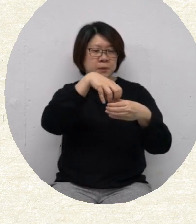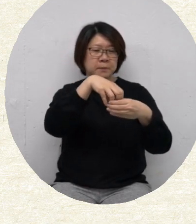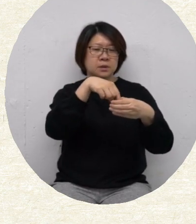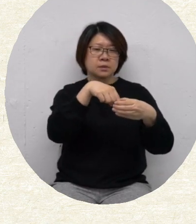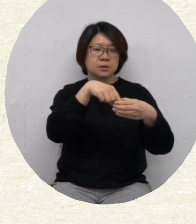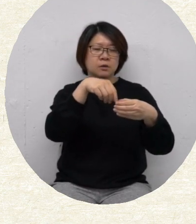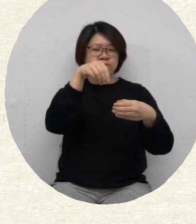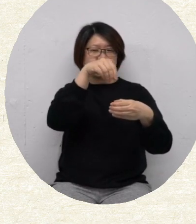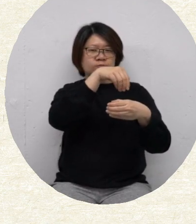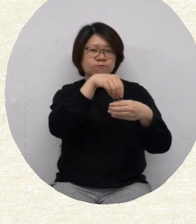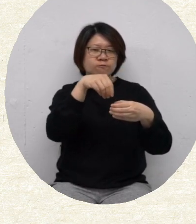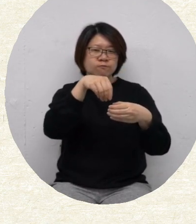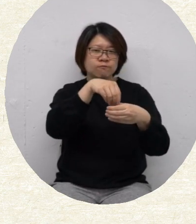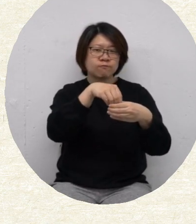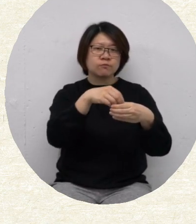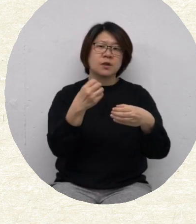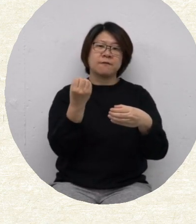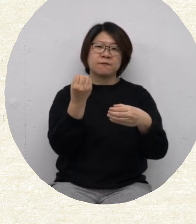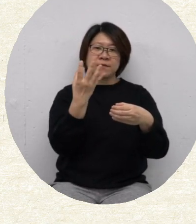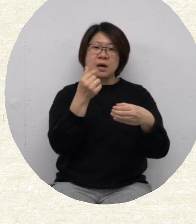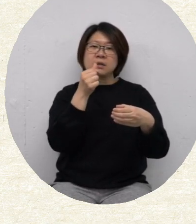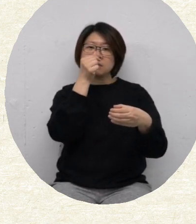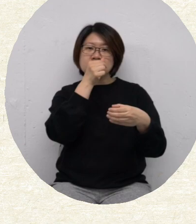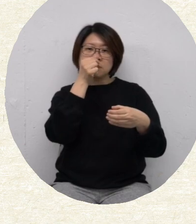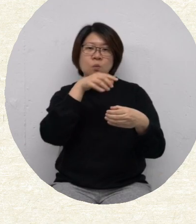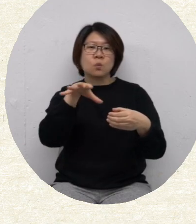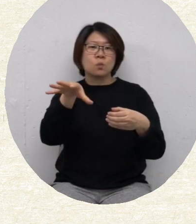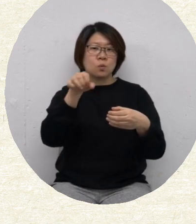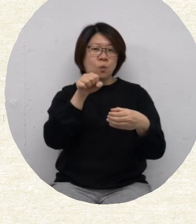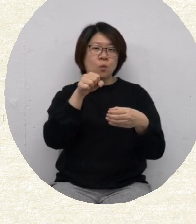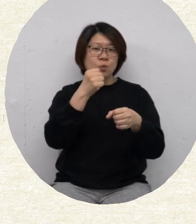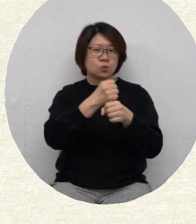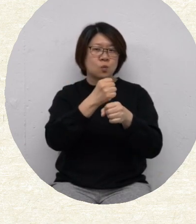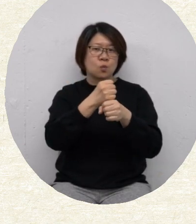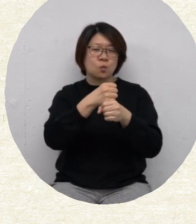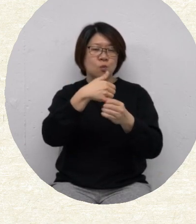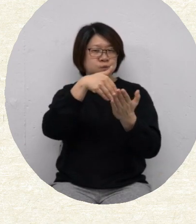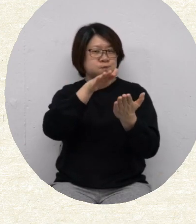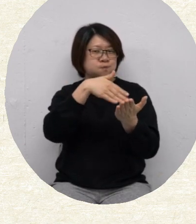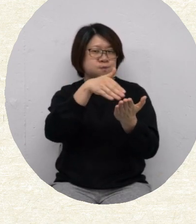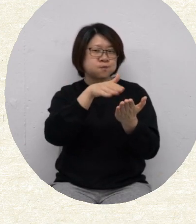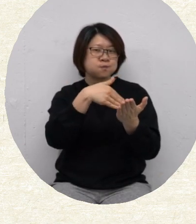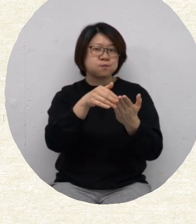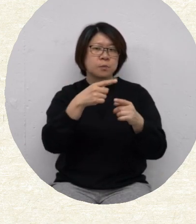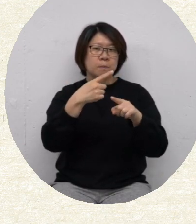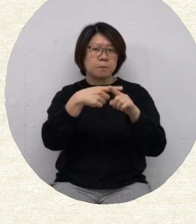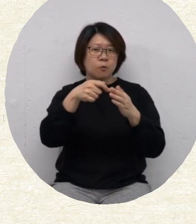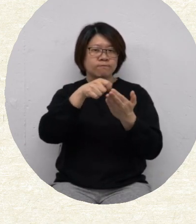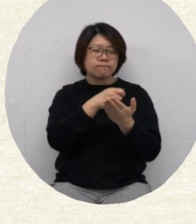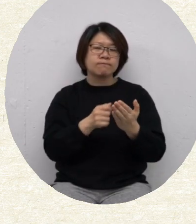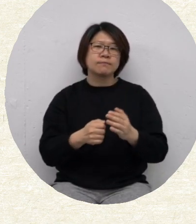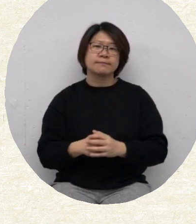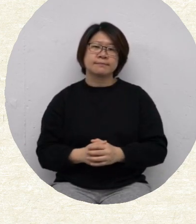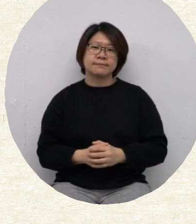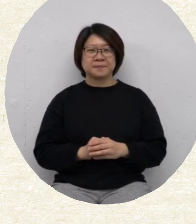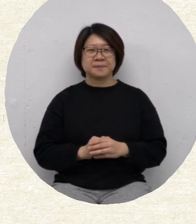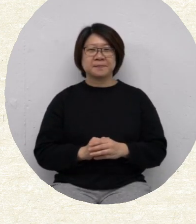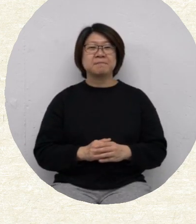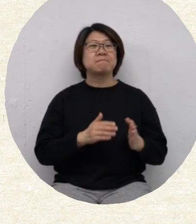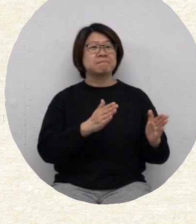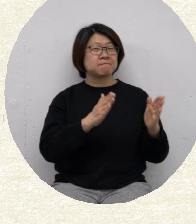is where I go to for the artist residency, and this print was started during my 2019 residency there.